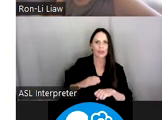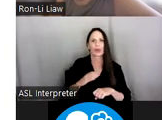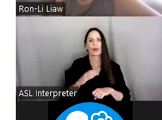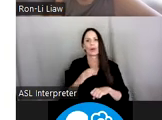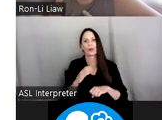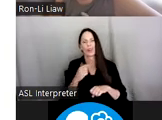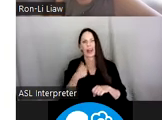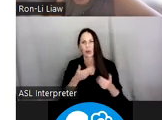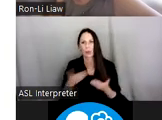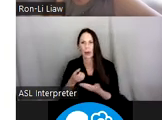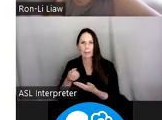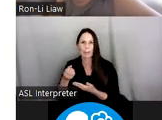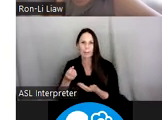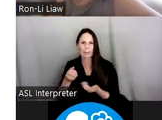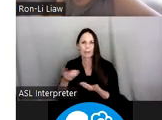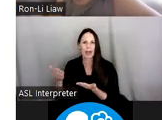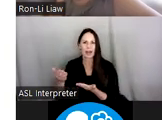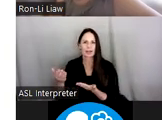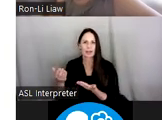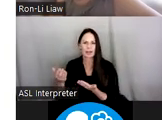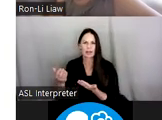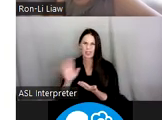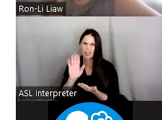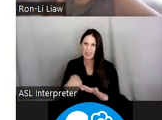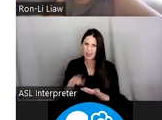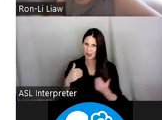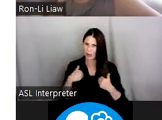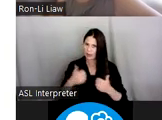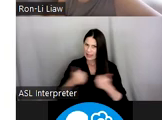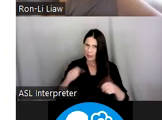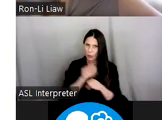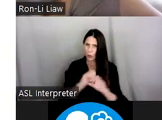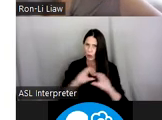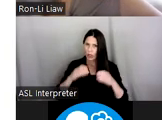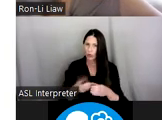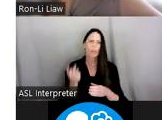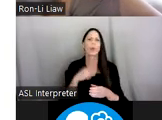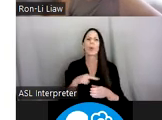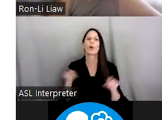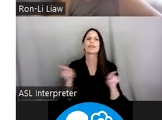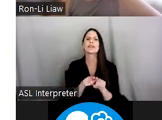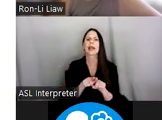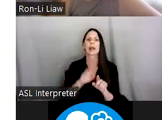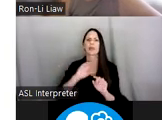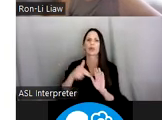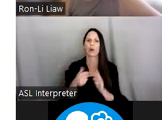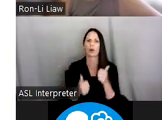BHAAC. Is there a separate working group, or is that the same role? So